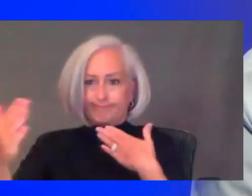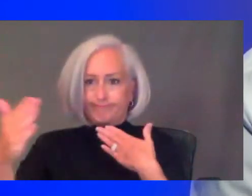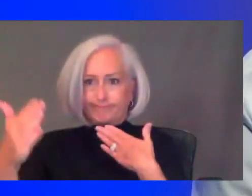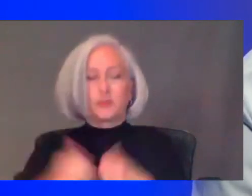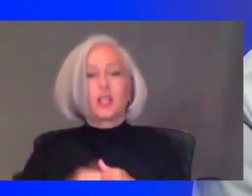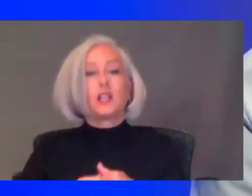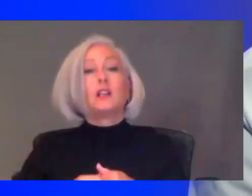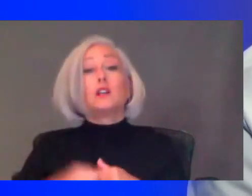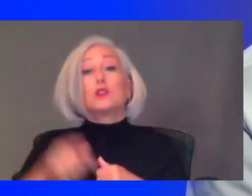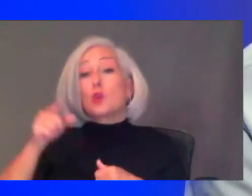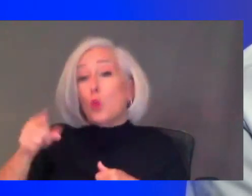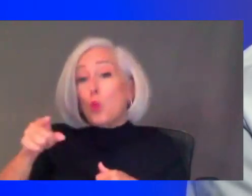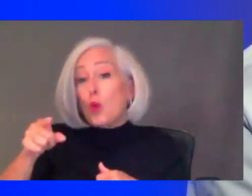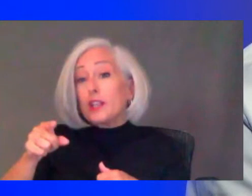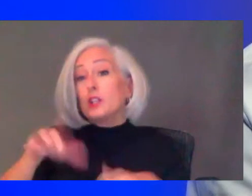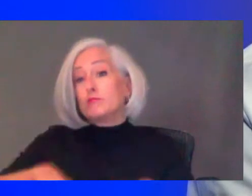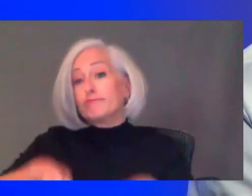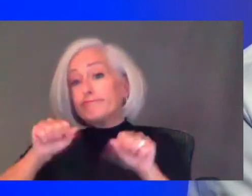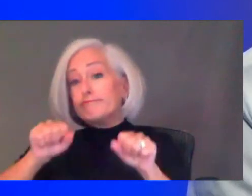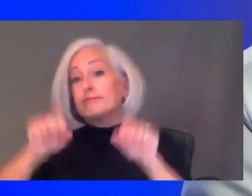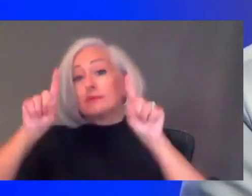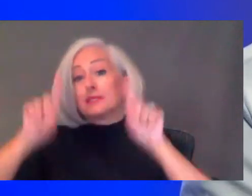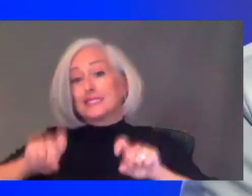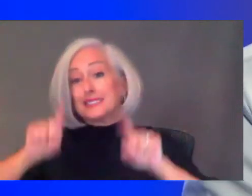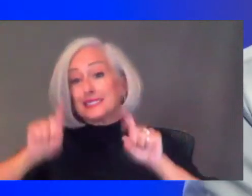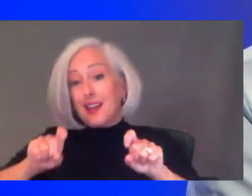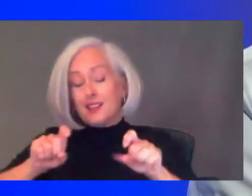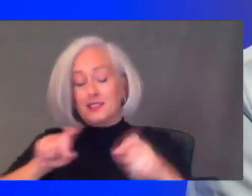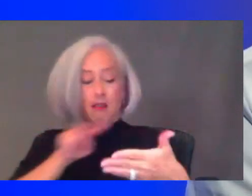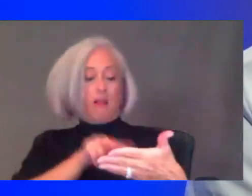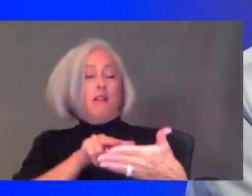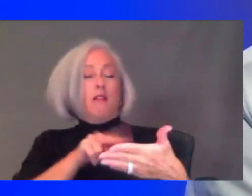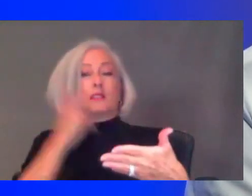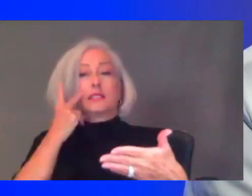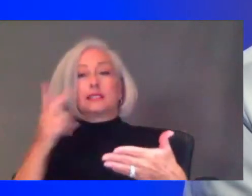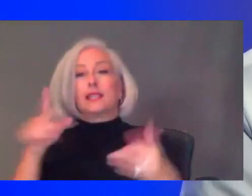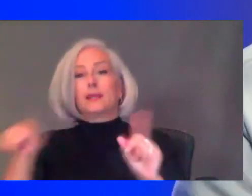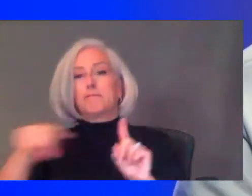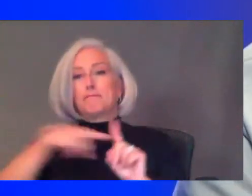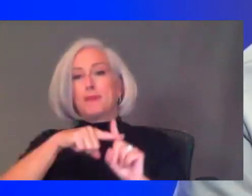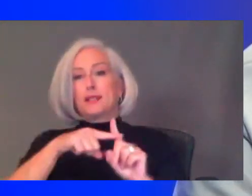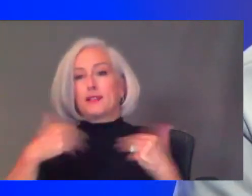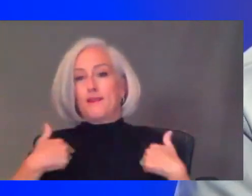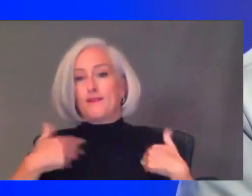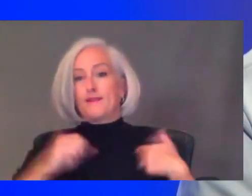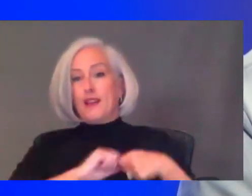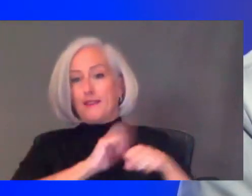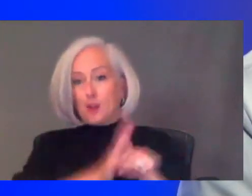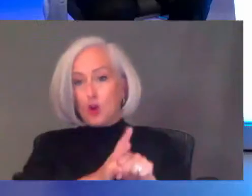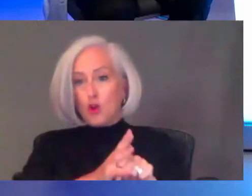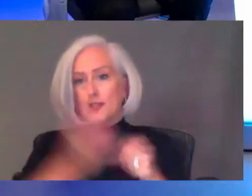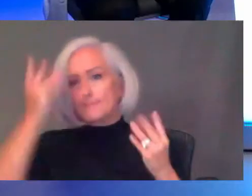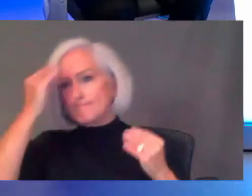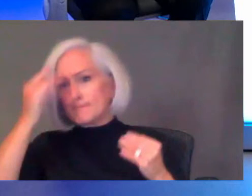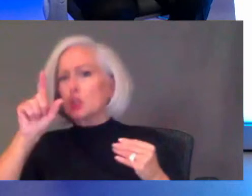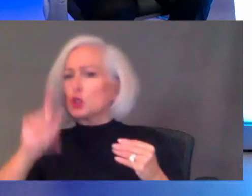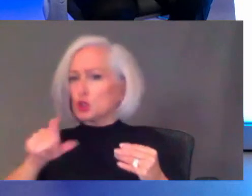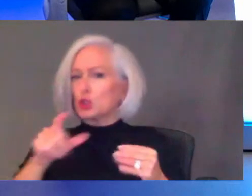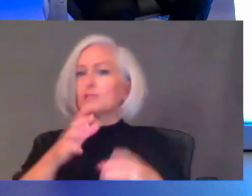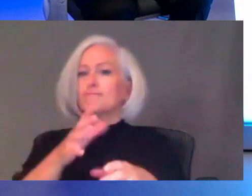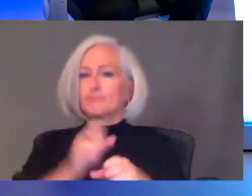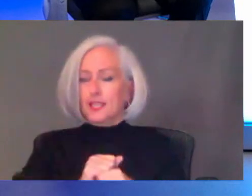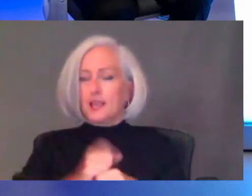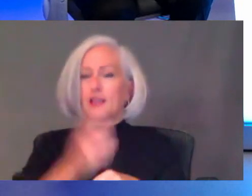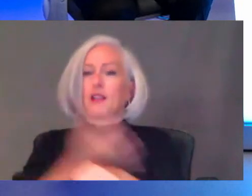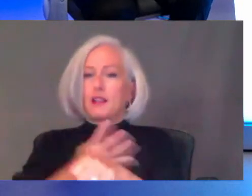data comes in. And so when you think about the overall approval for these monoclonal antibodies, the FDA wants